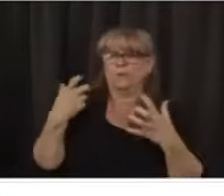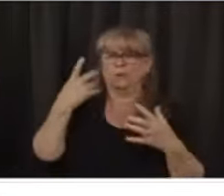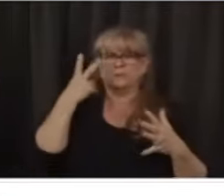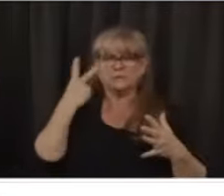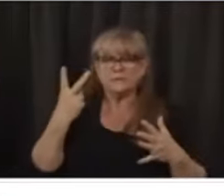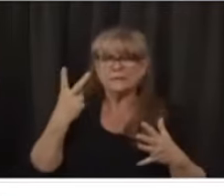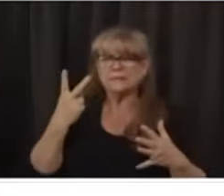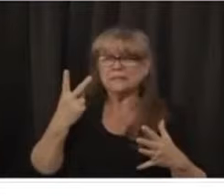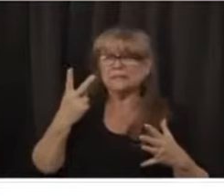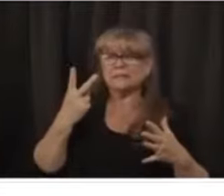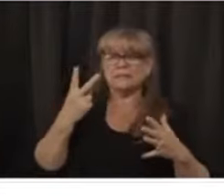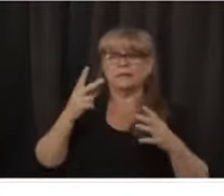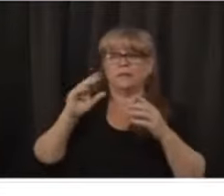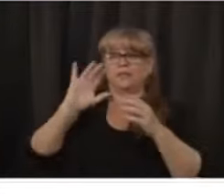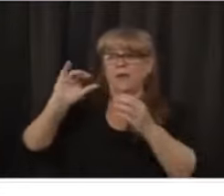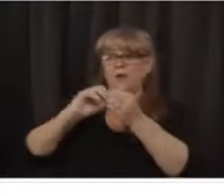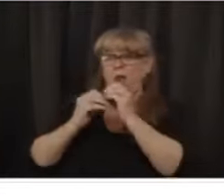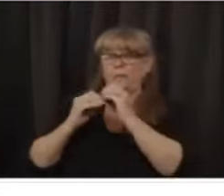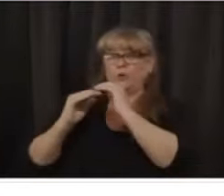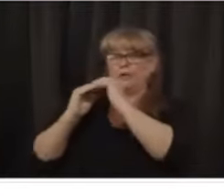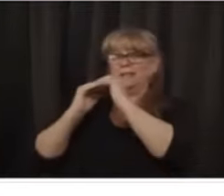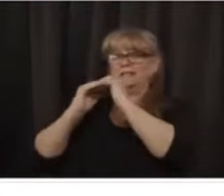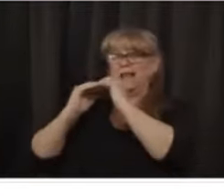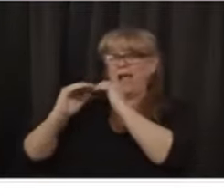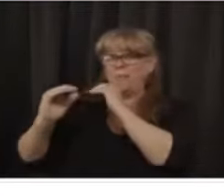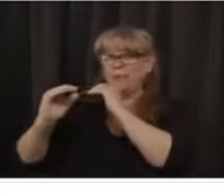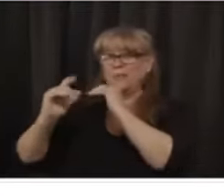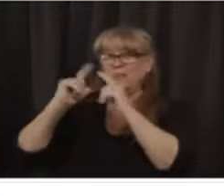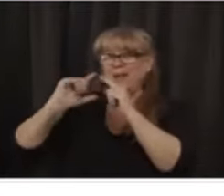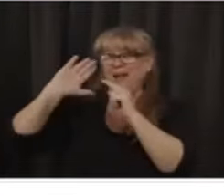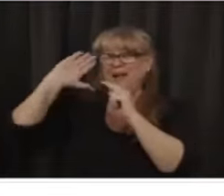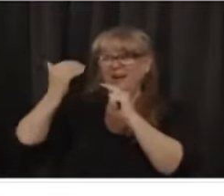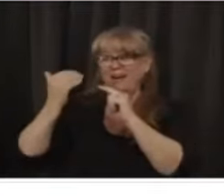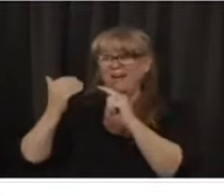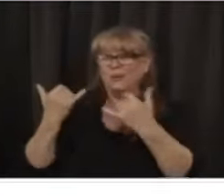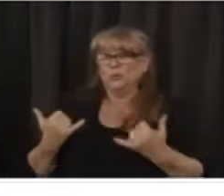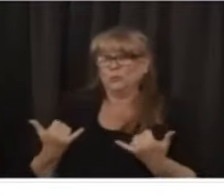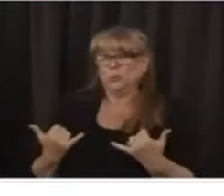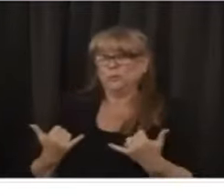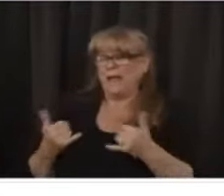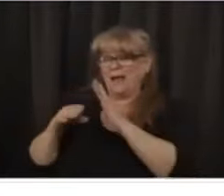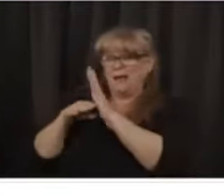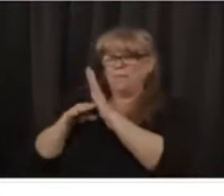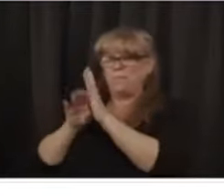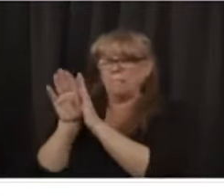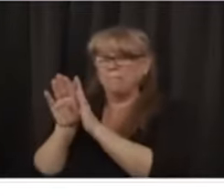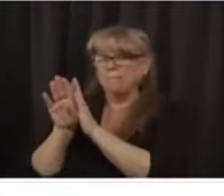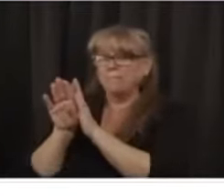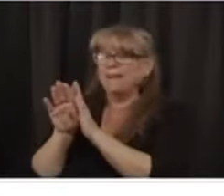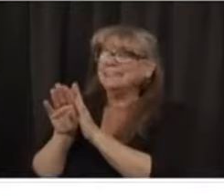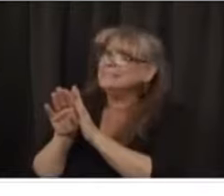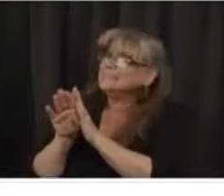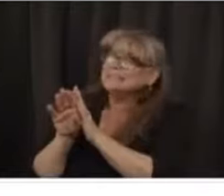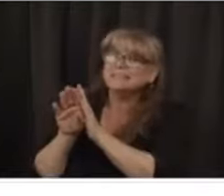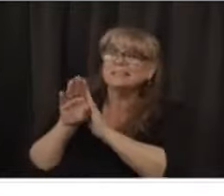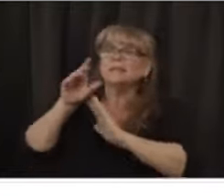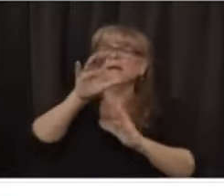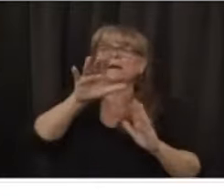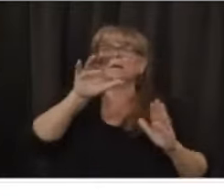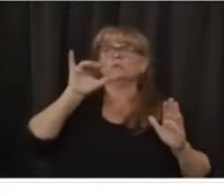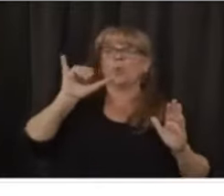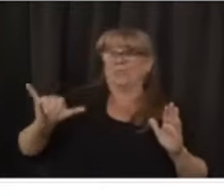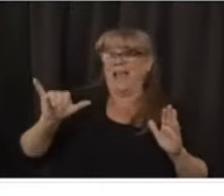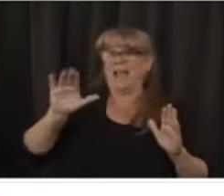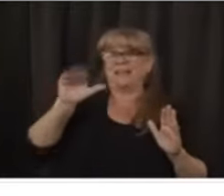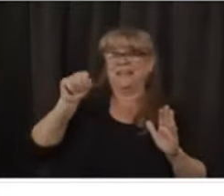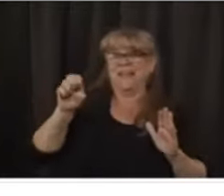week. I reported on that last week, but unfortunately it looks like the numbers have ticked up again. So this is being seen not just in our case data, which is shown